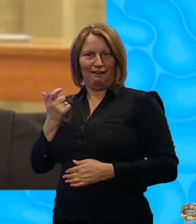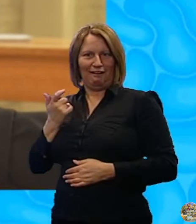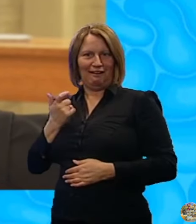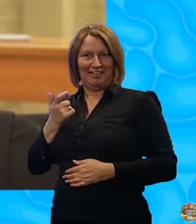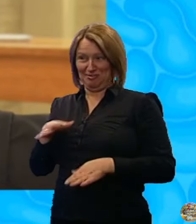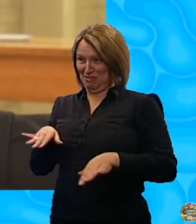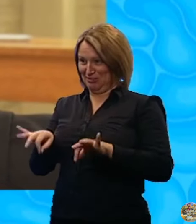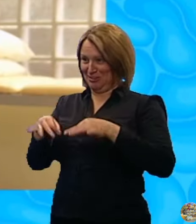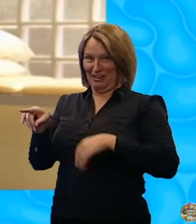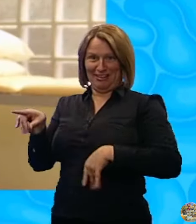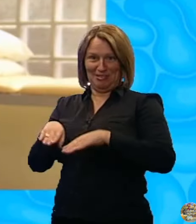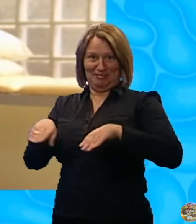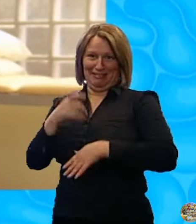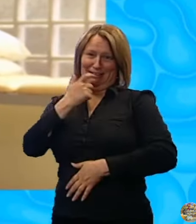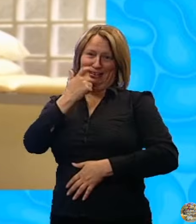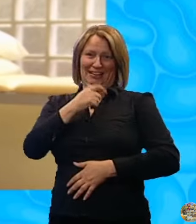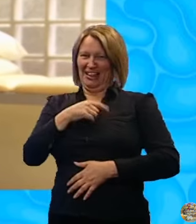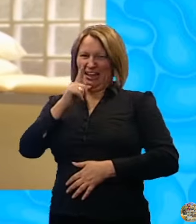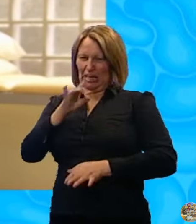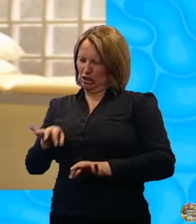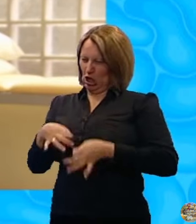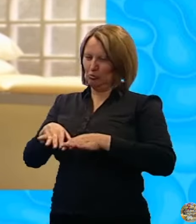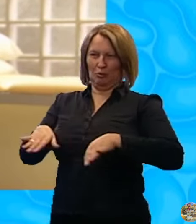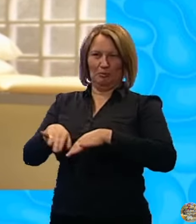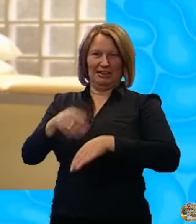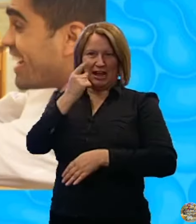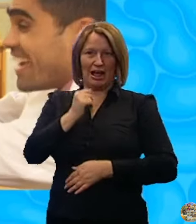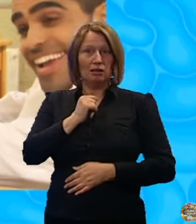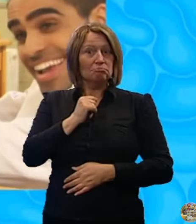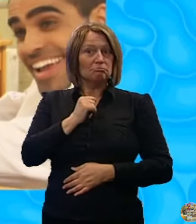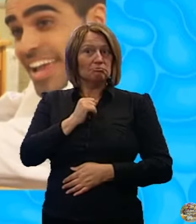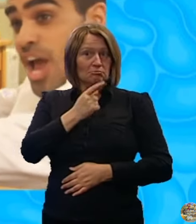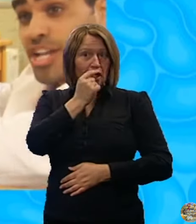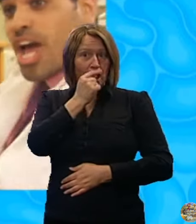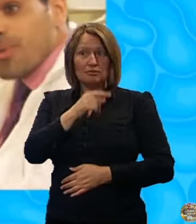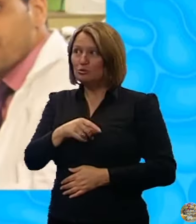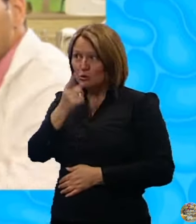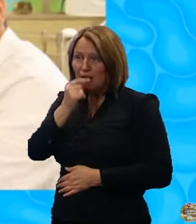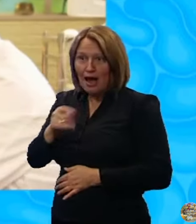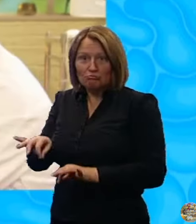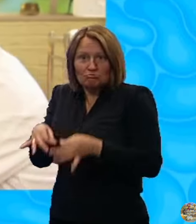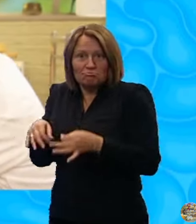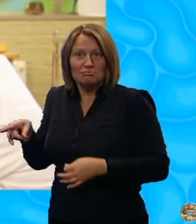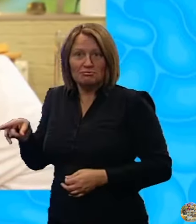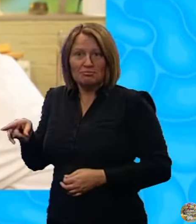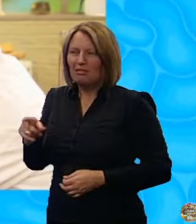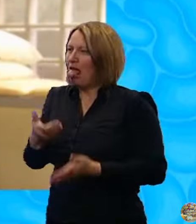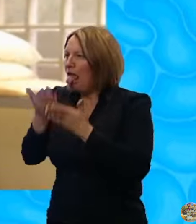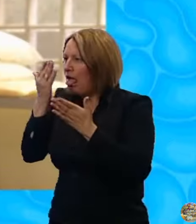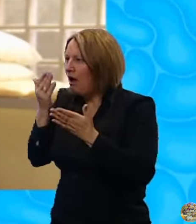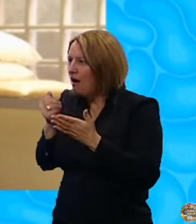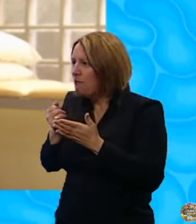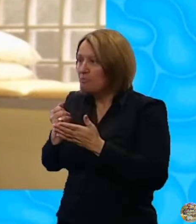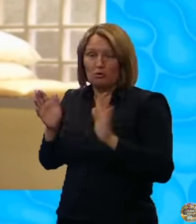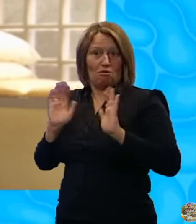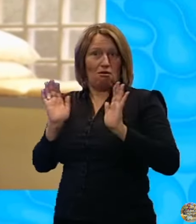A sock for swimming? You're funny. You can't swim in socks. No, it's true. You can. You're